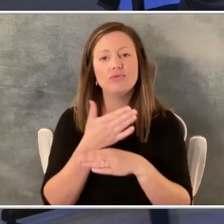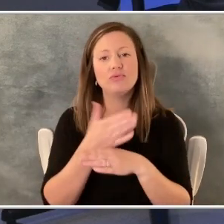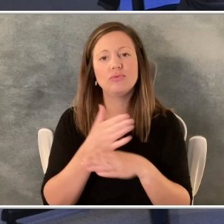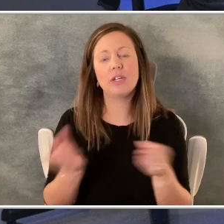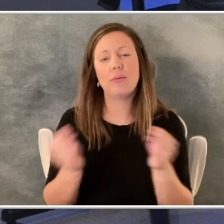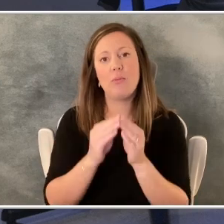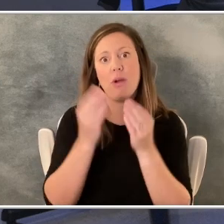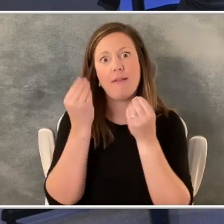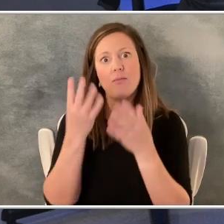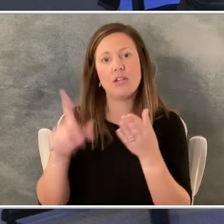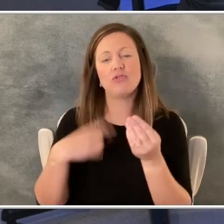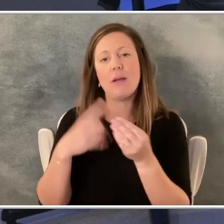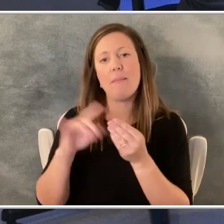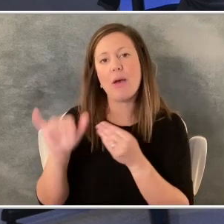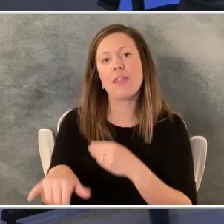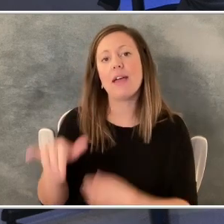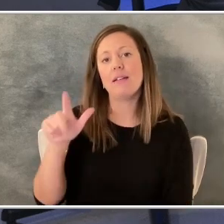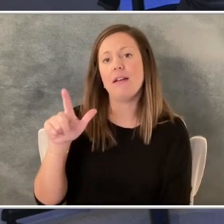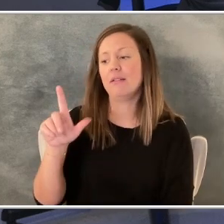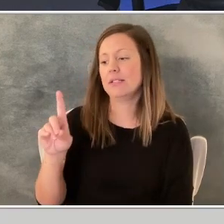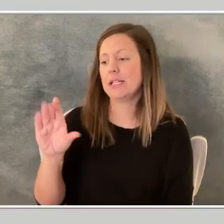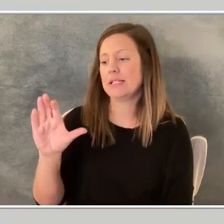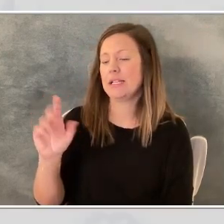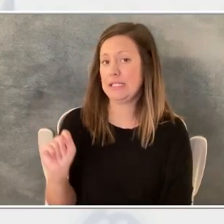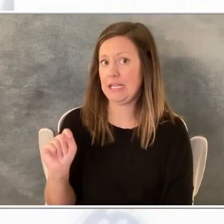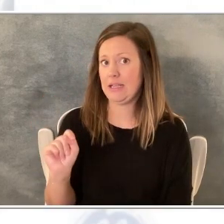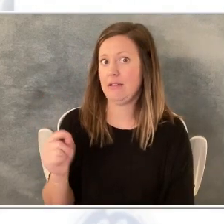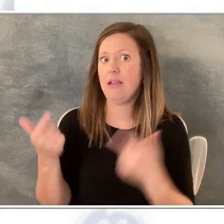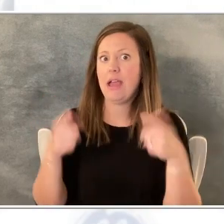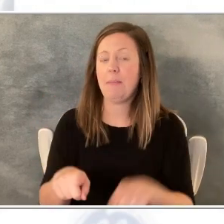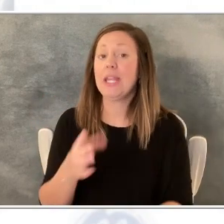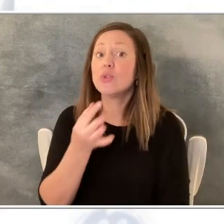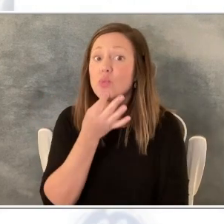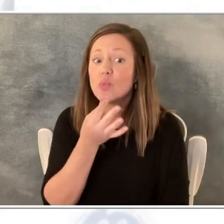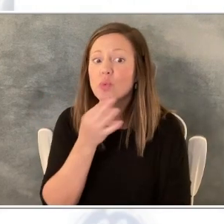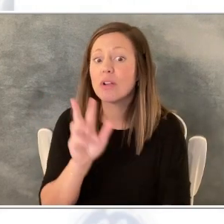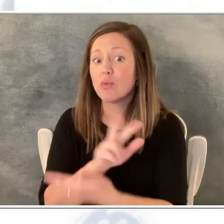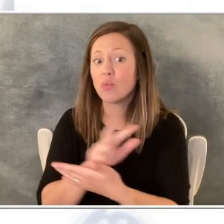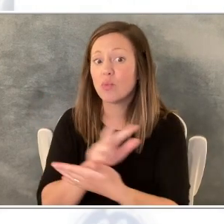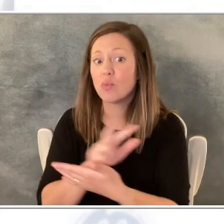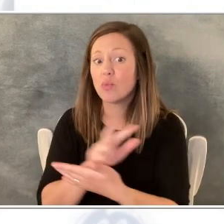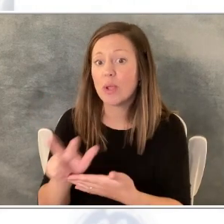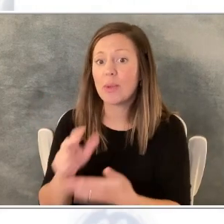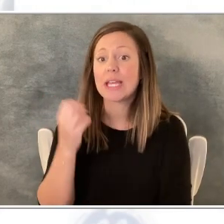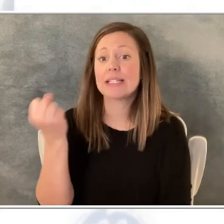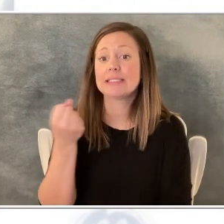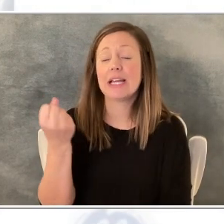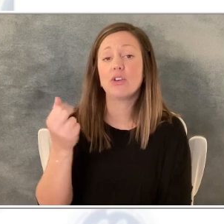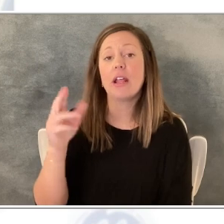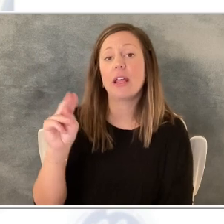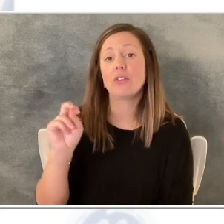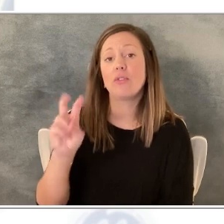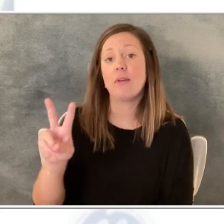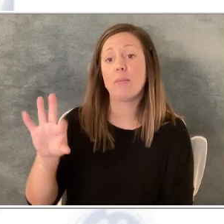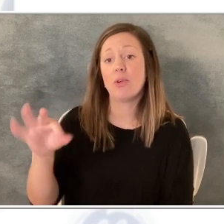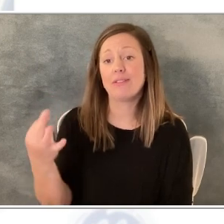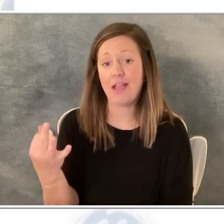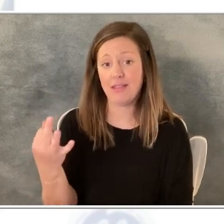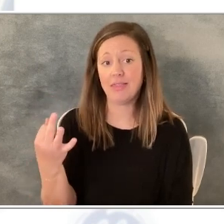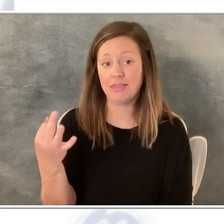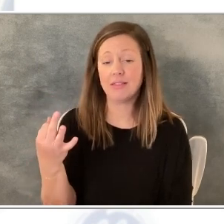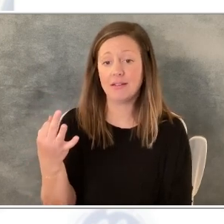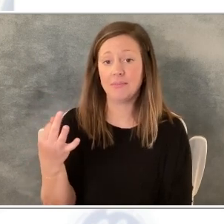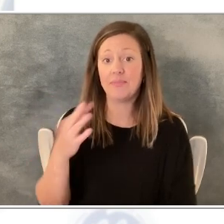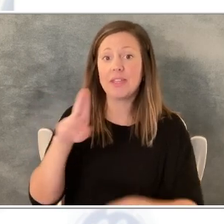low-dose screening event coming up here in 3 weeks. The screening is on Saturday, November 9th, on National Lung Cancer Screening Day.